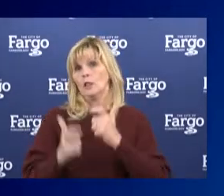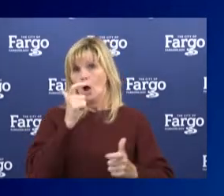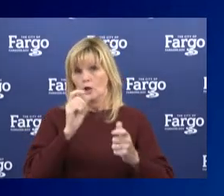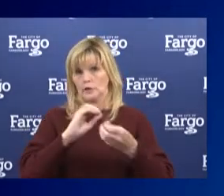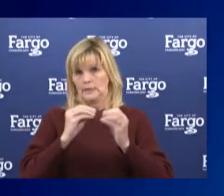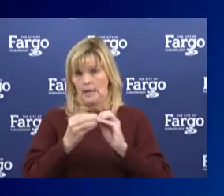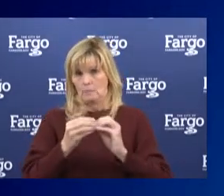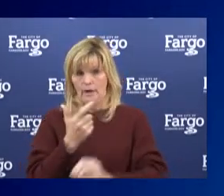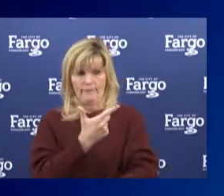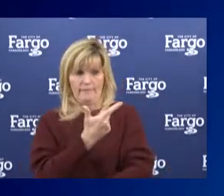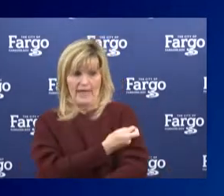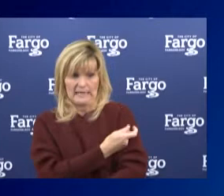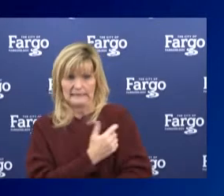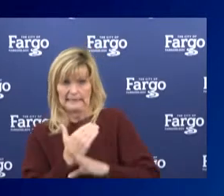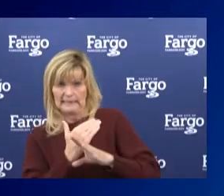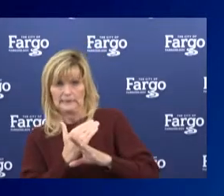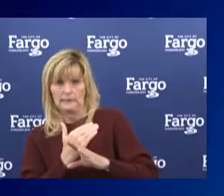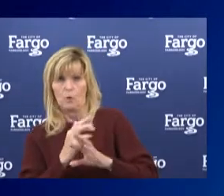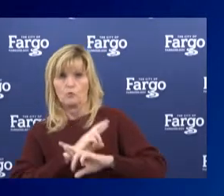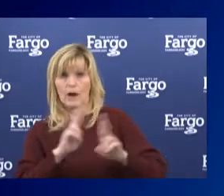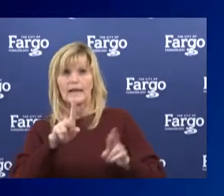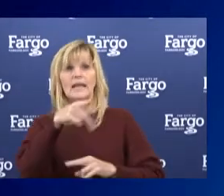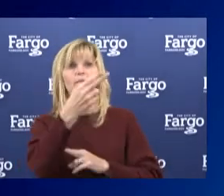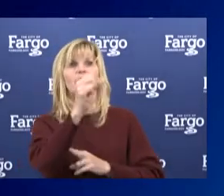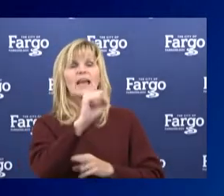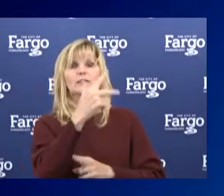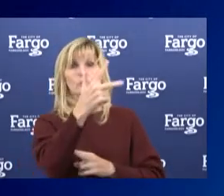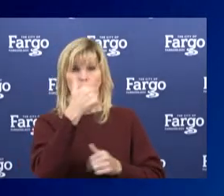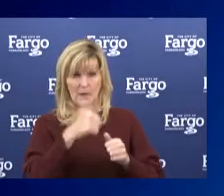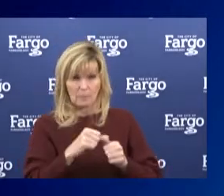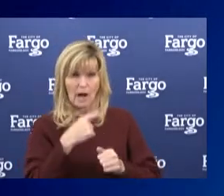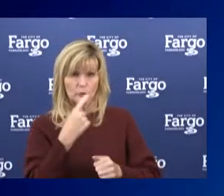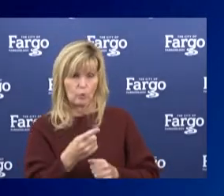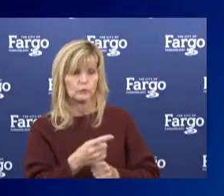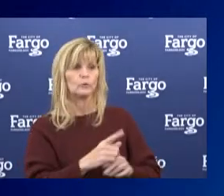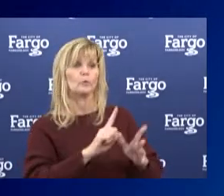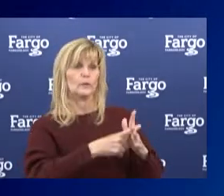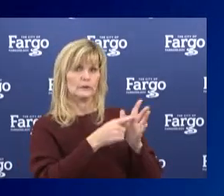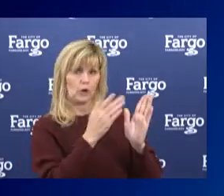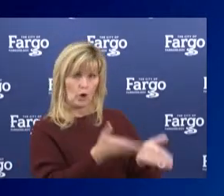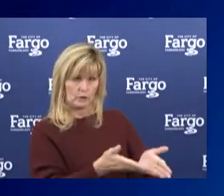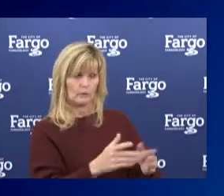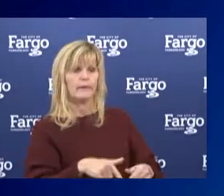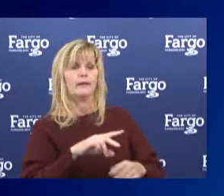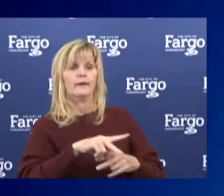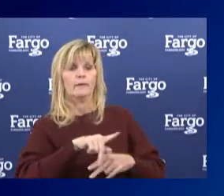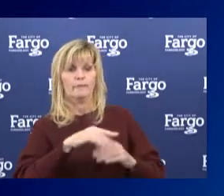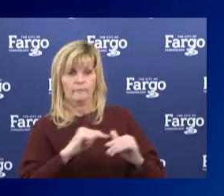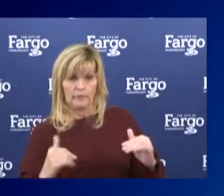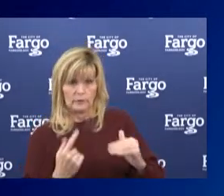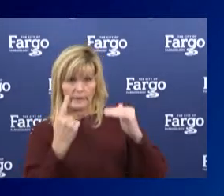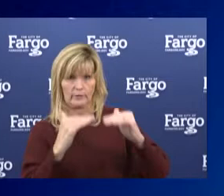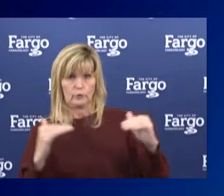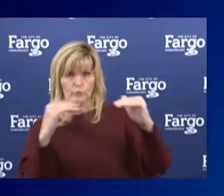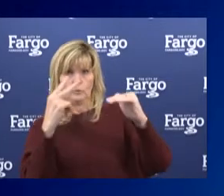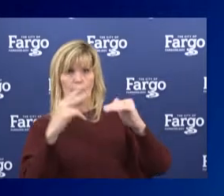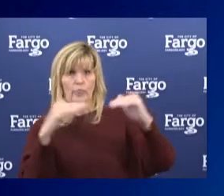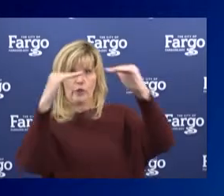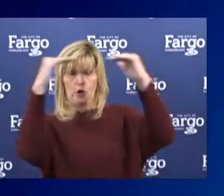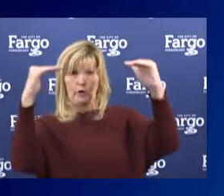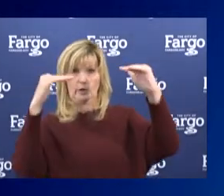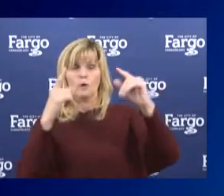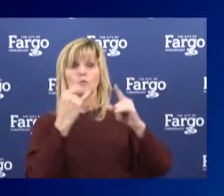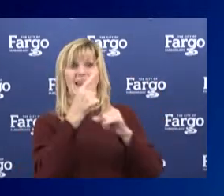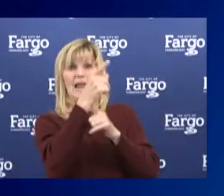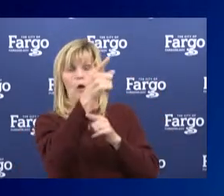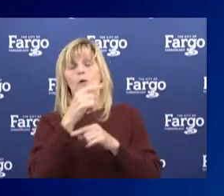vaccines now in phase 3, kind of in the middle. That's the last phase of human studies. There's actually been a few approved in other countries